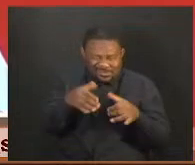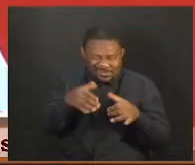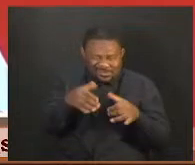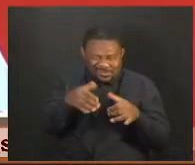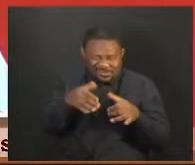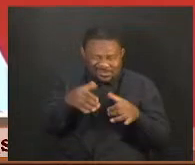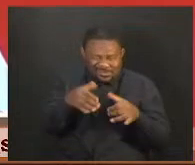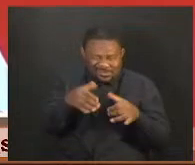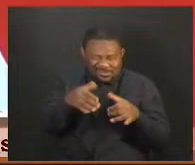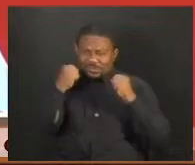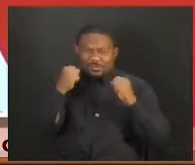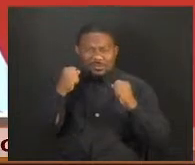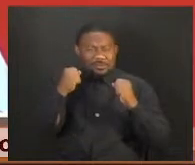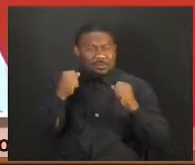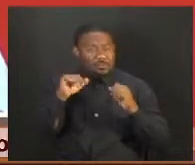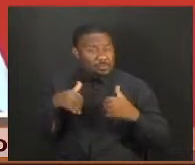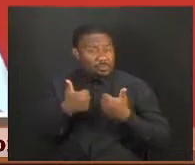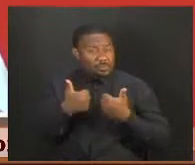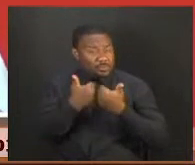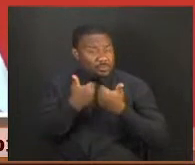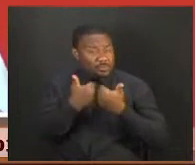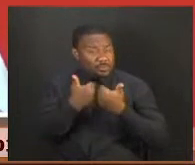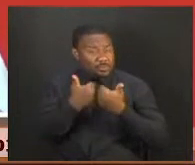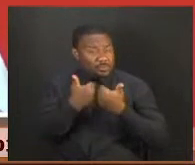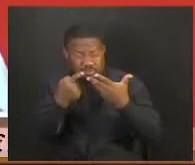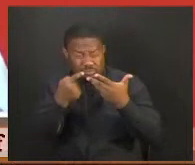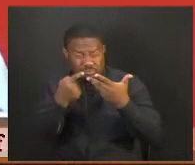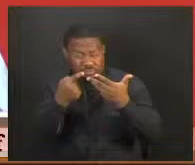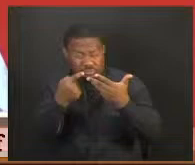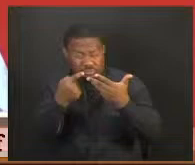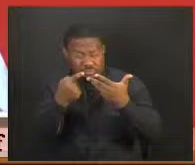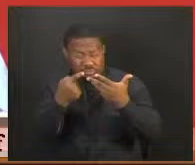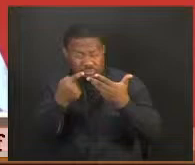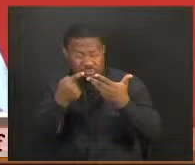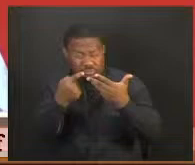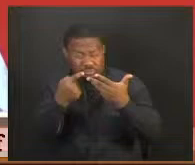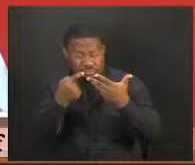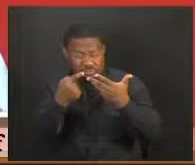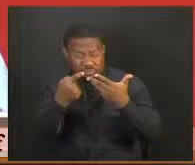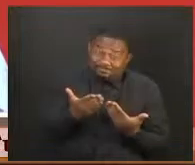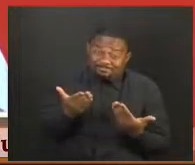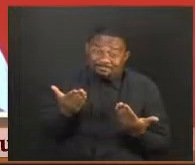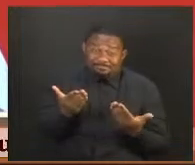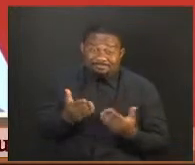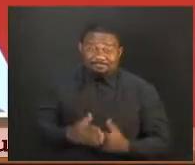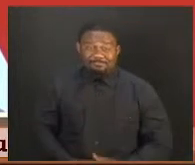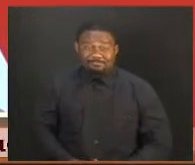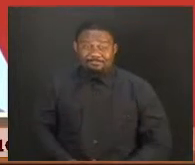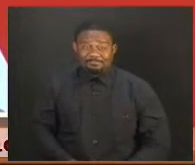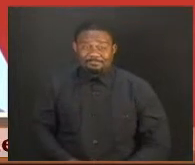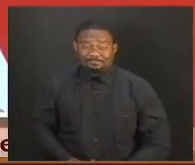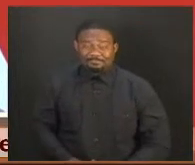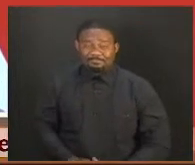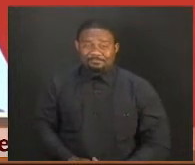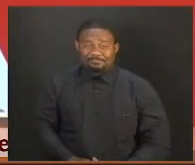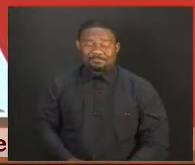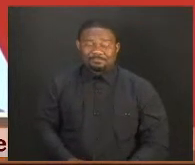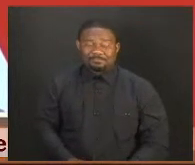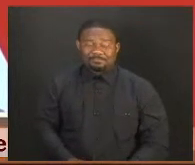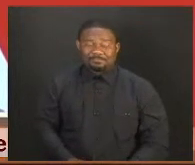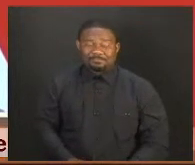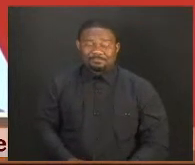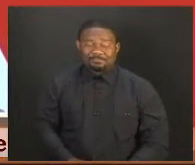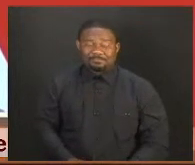challenges. And so it's not easy to unload some of